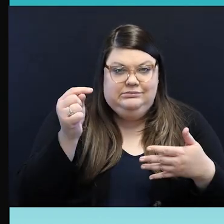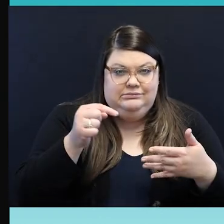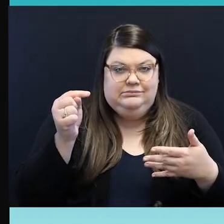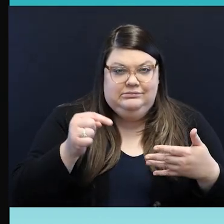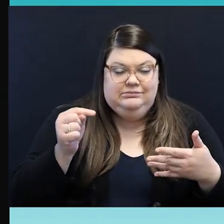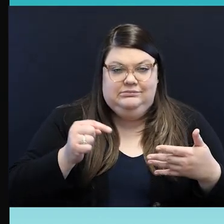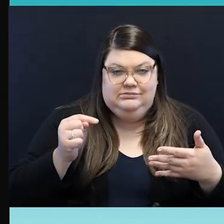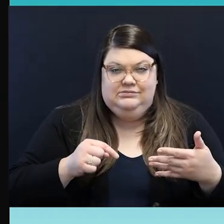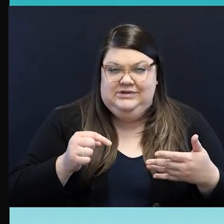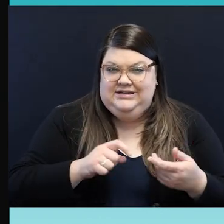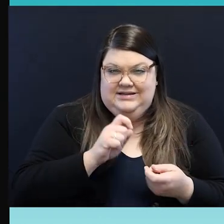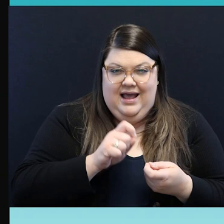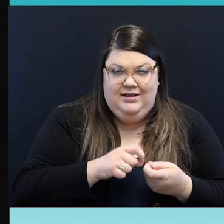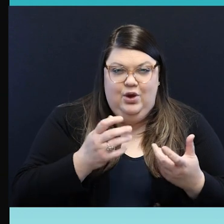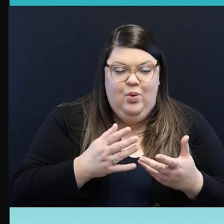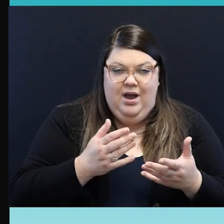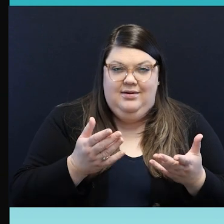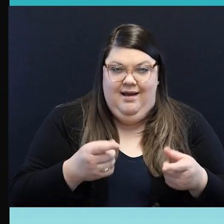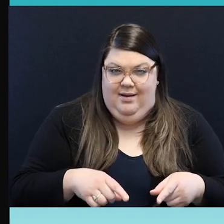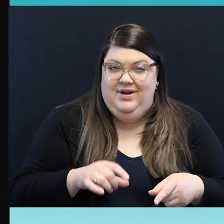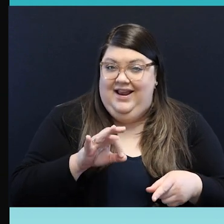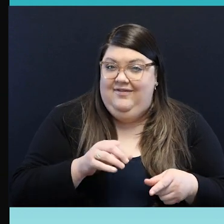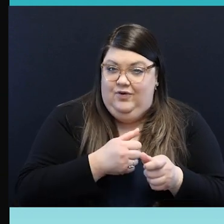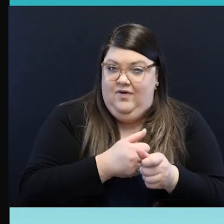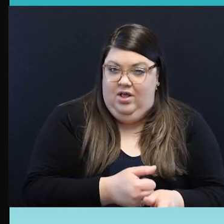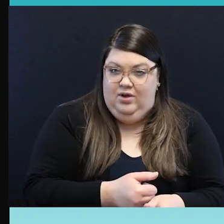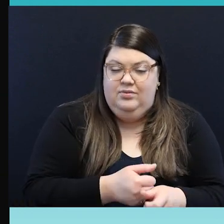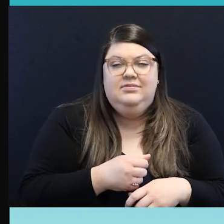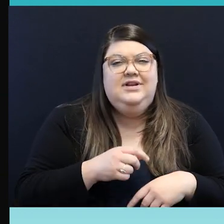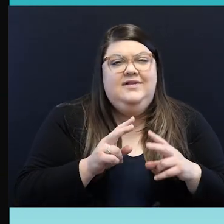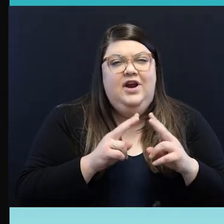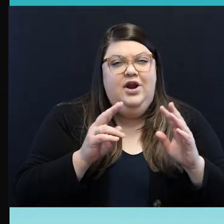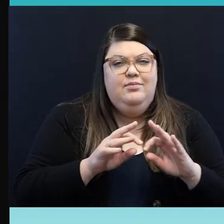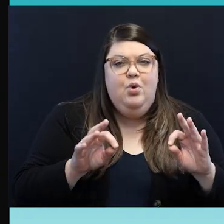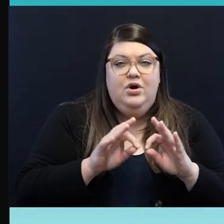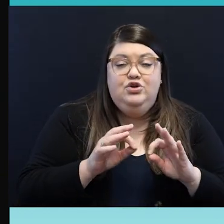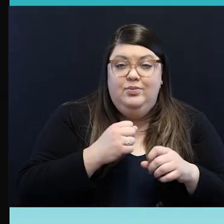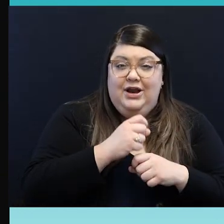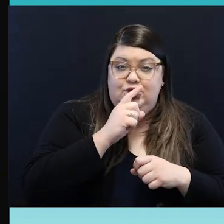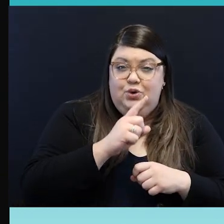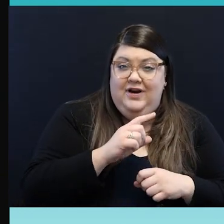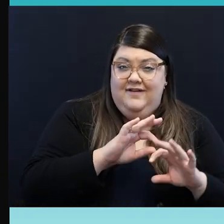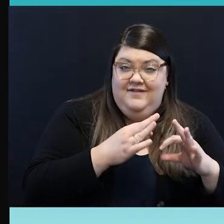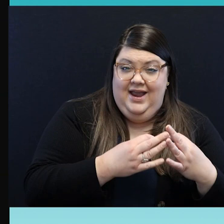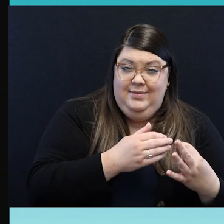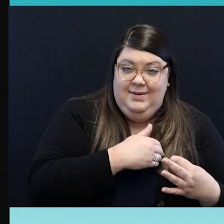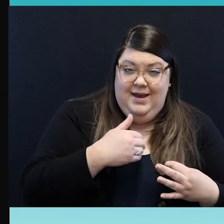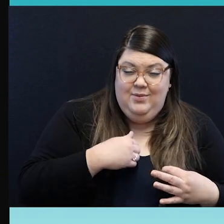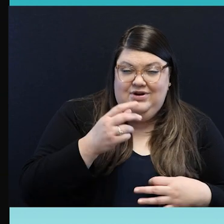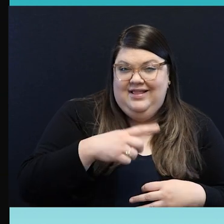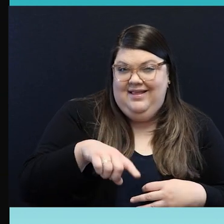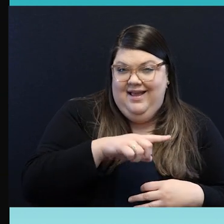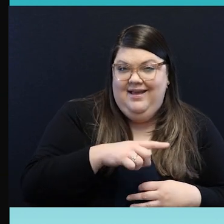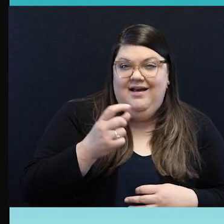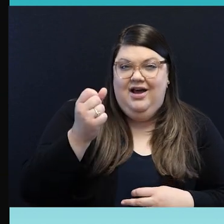happen if they are followed. It's really important to make sure that family members understand where